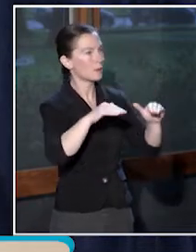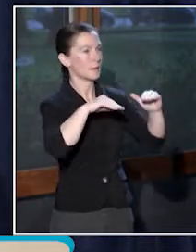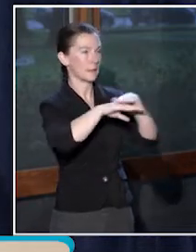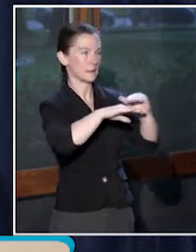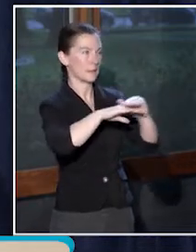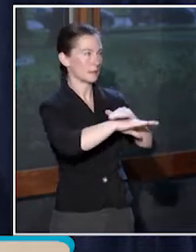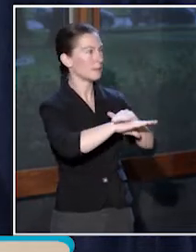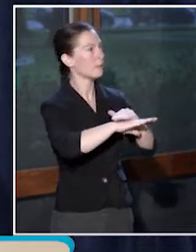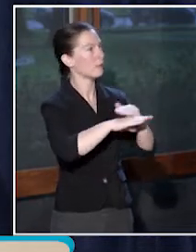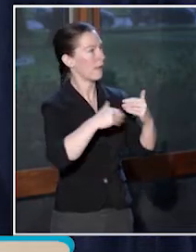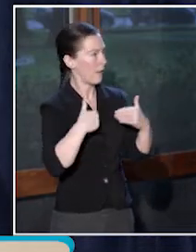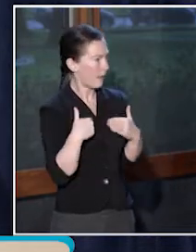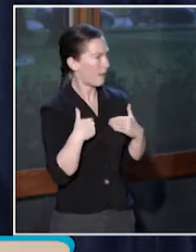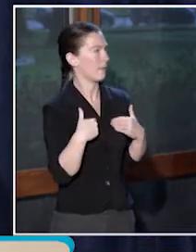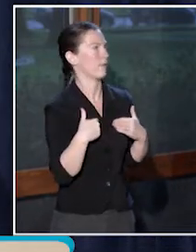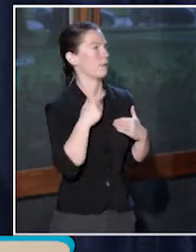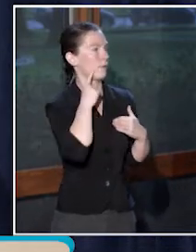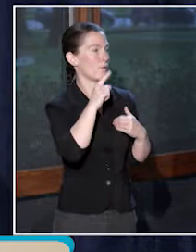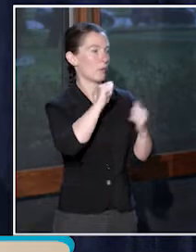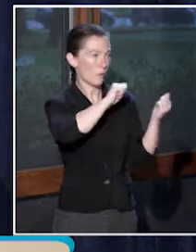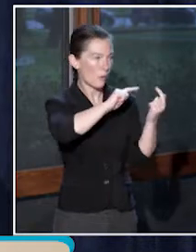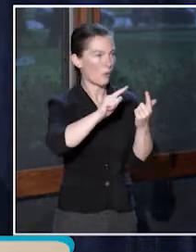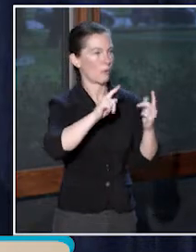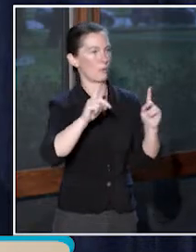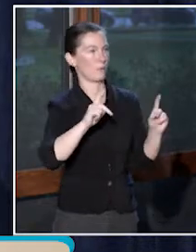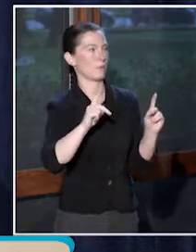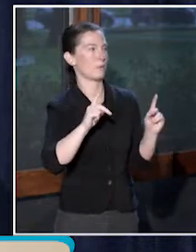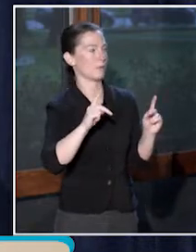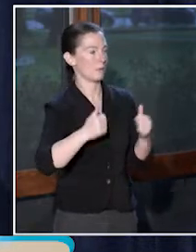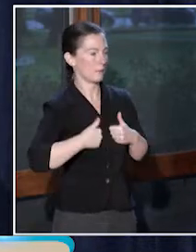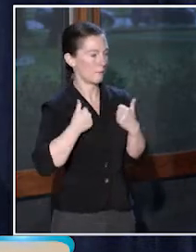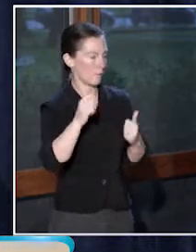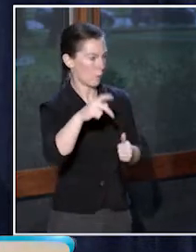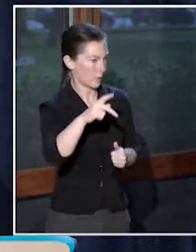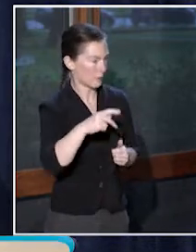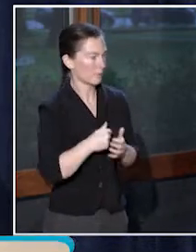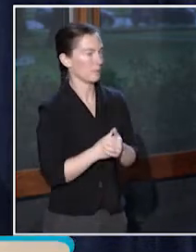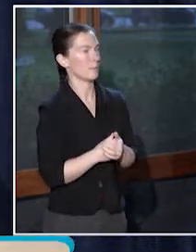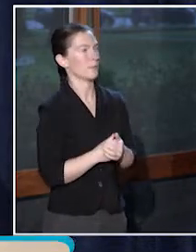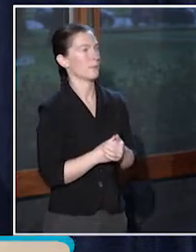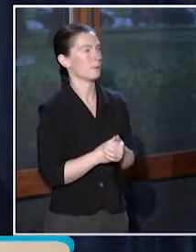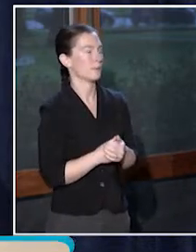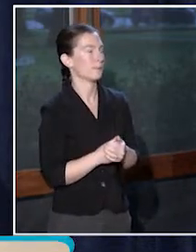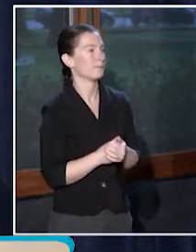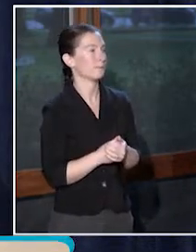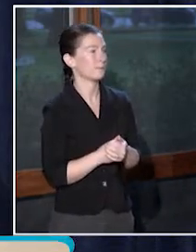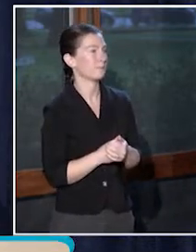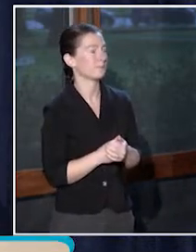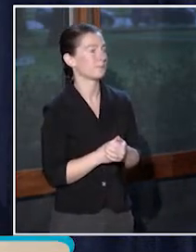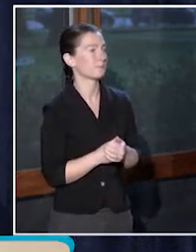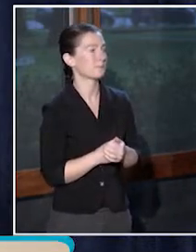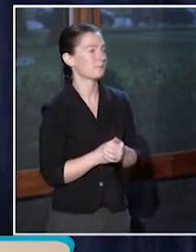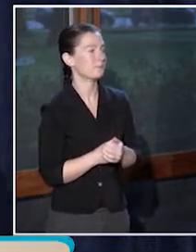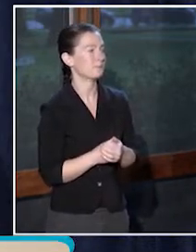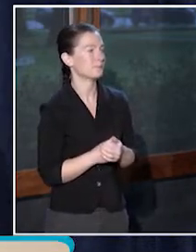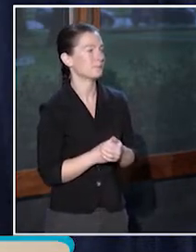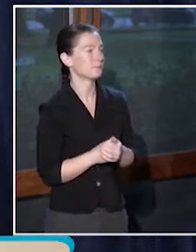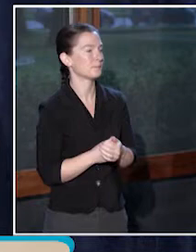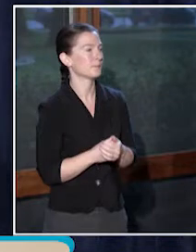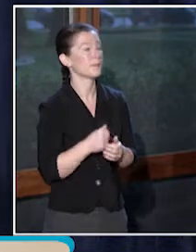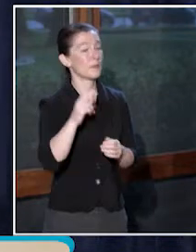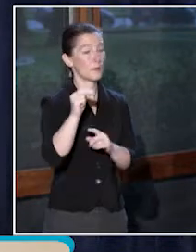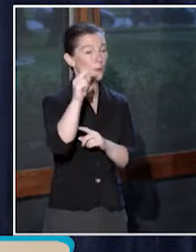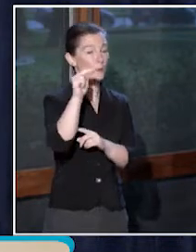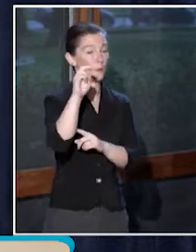all Portlanders. We will deliver on our promises to the Northeast